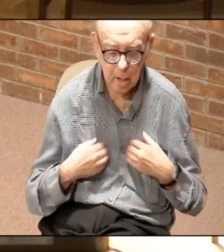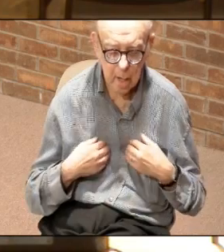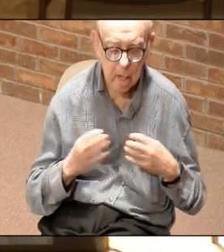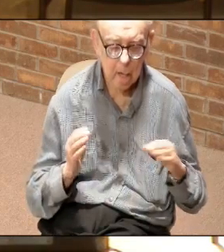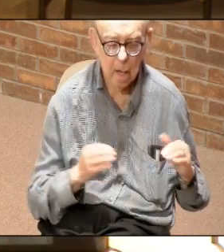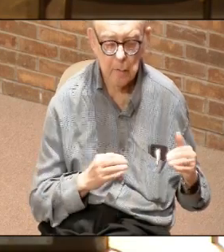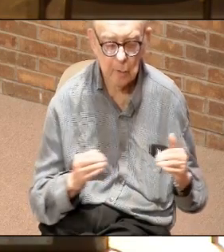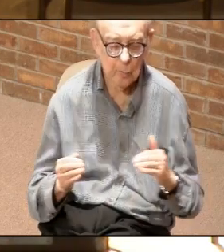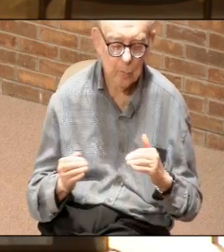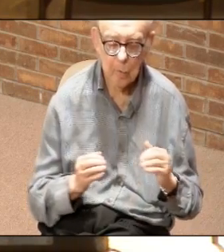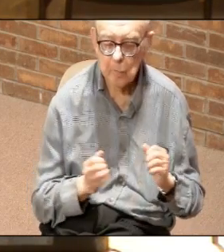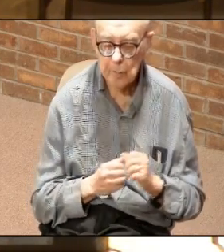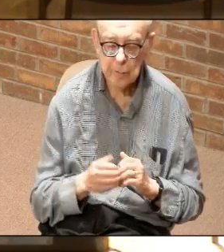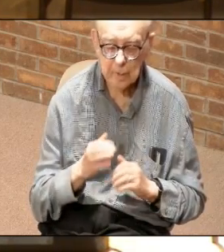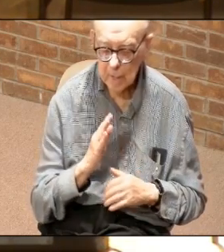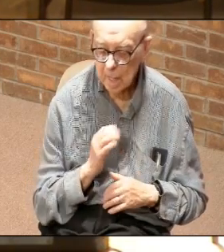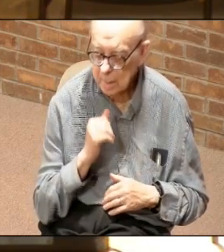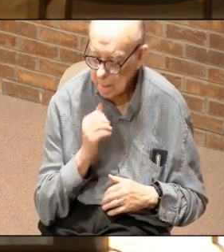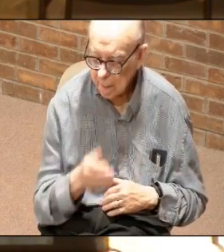war with God.